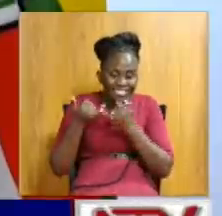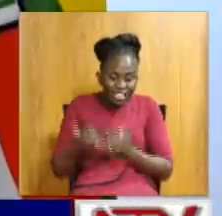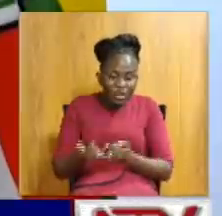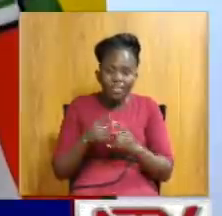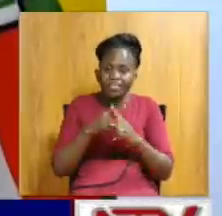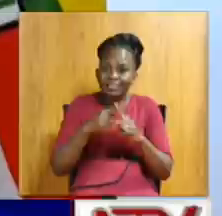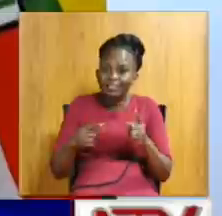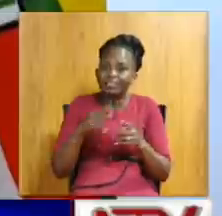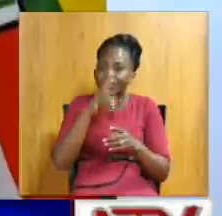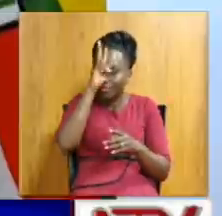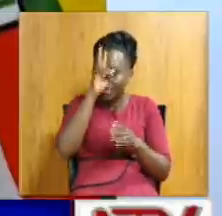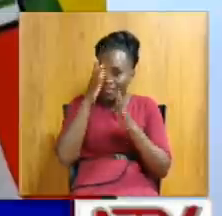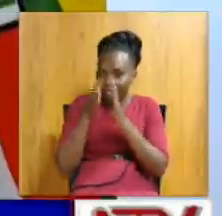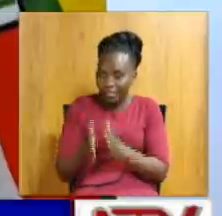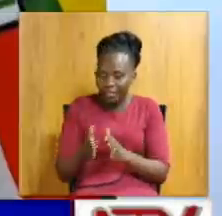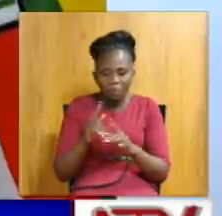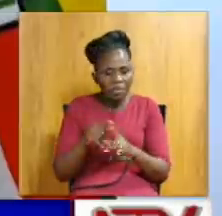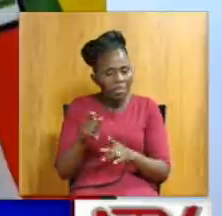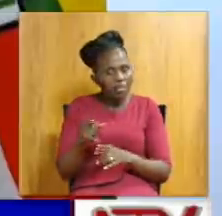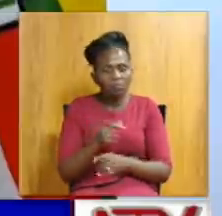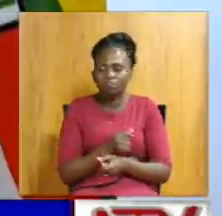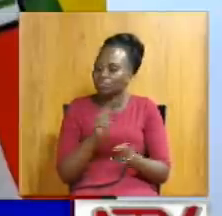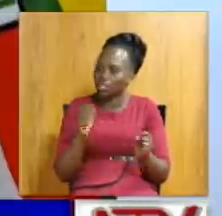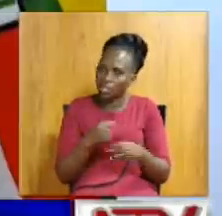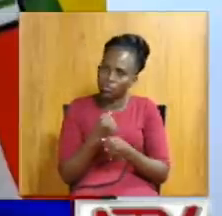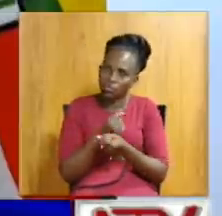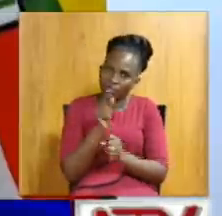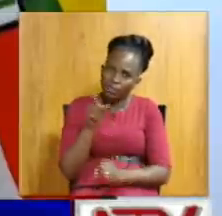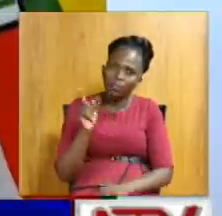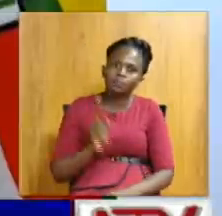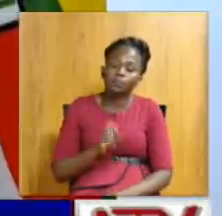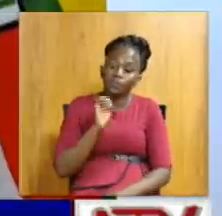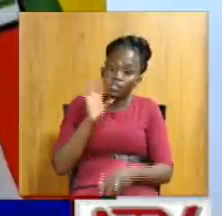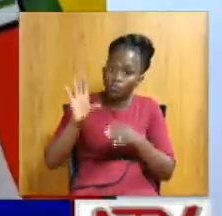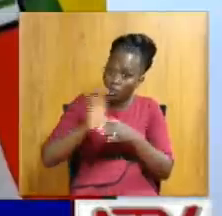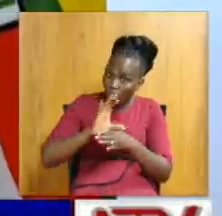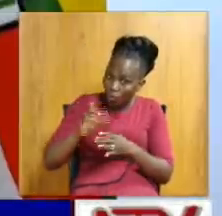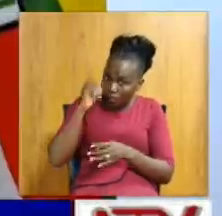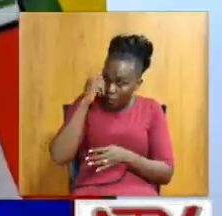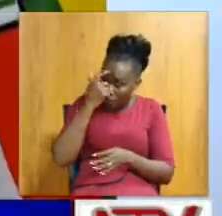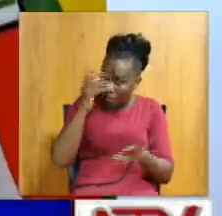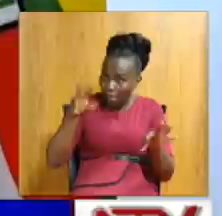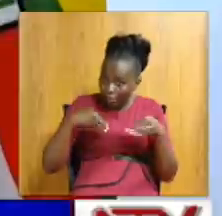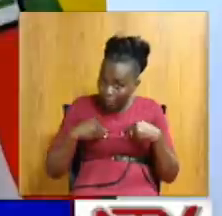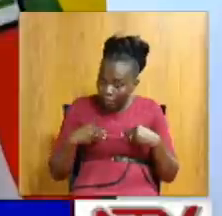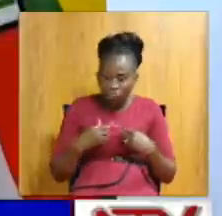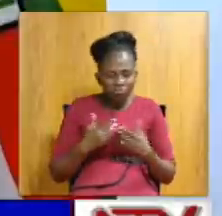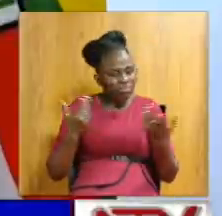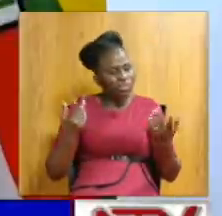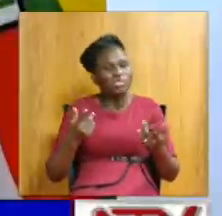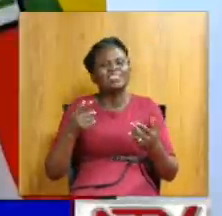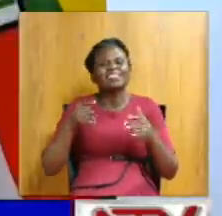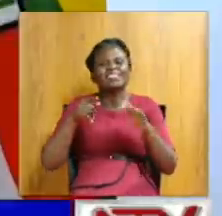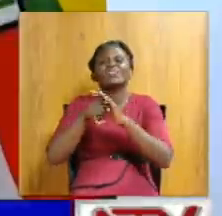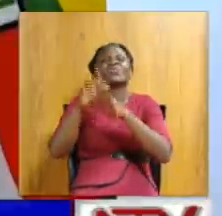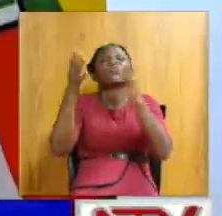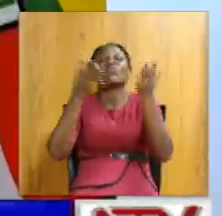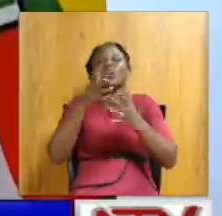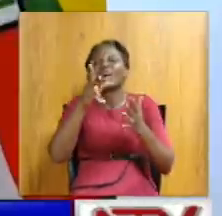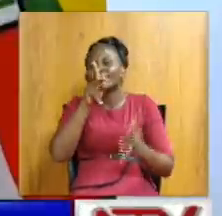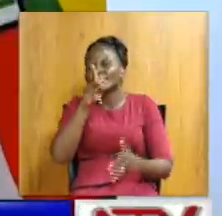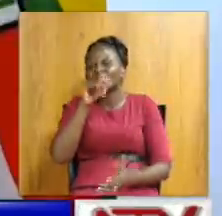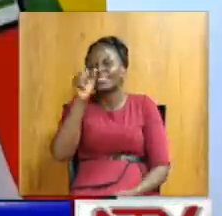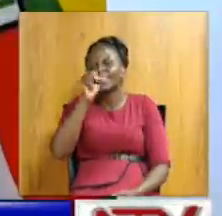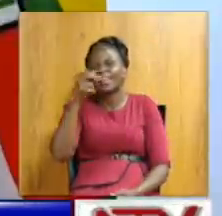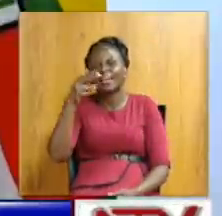That will not save them. If the Congolese government allows us, we shall hit them, even if they go up to Kisangani or Buta